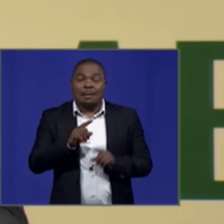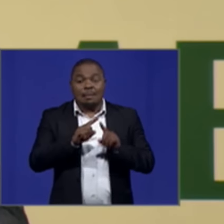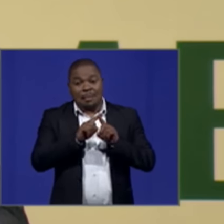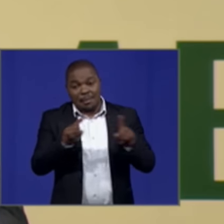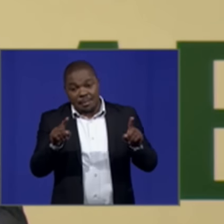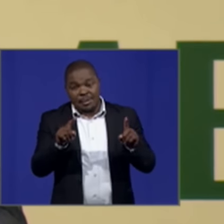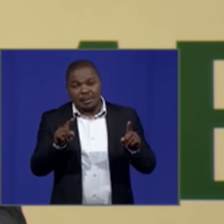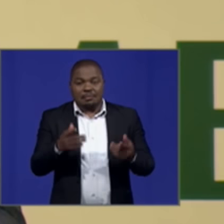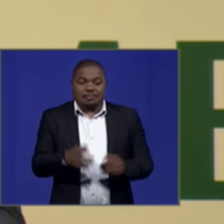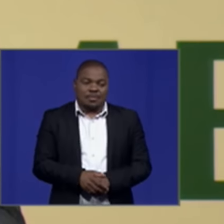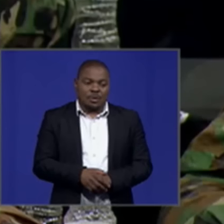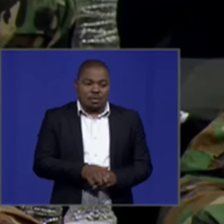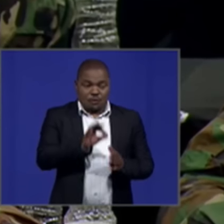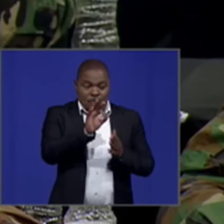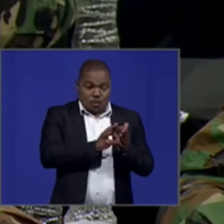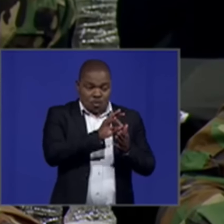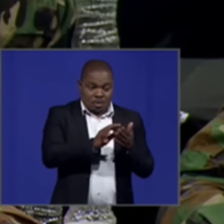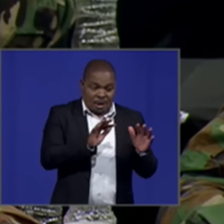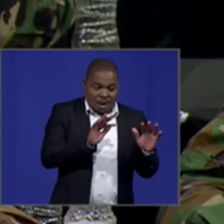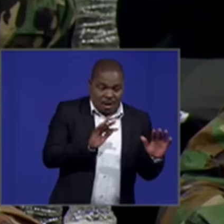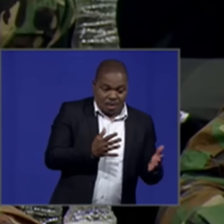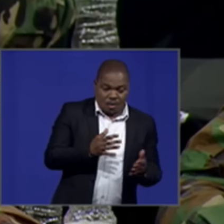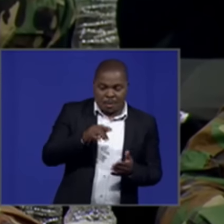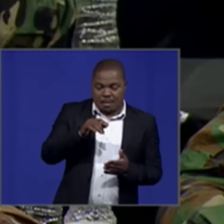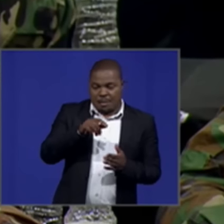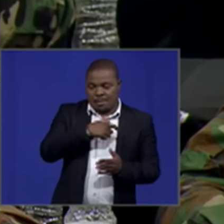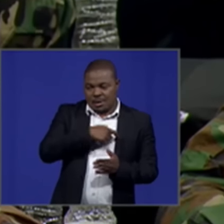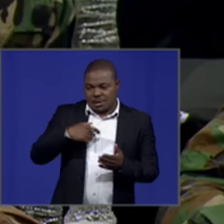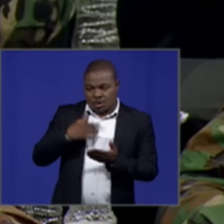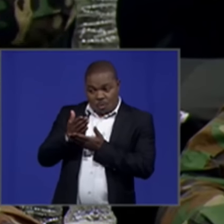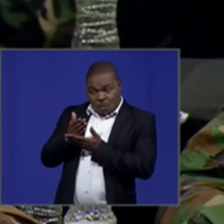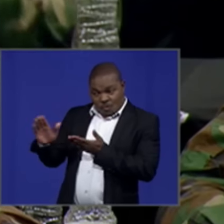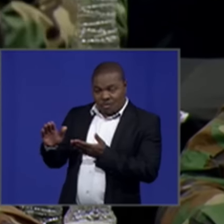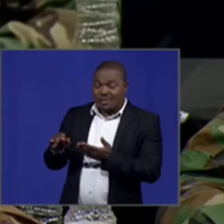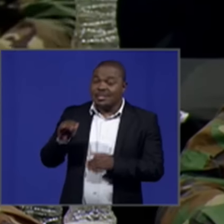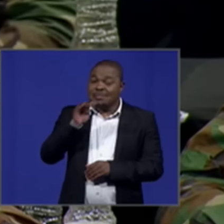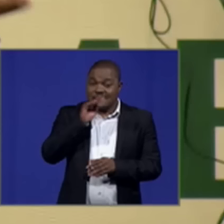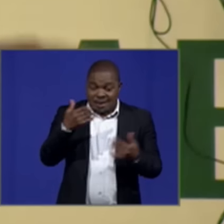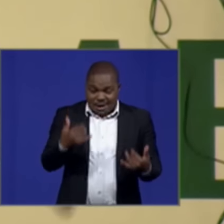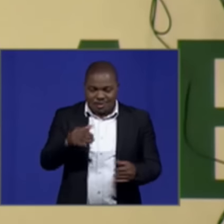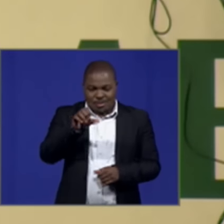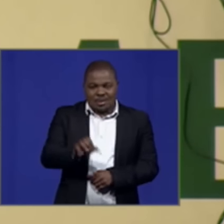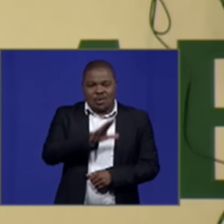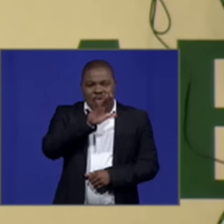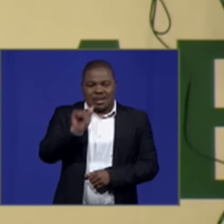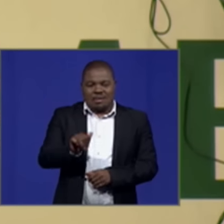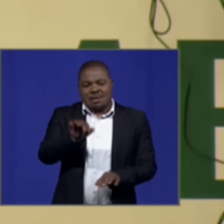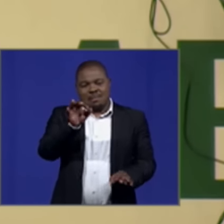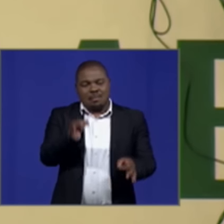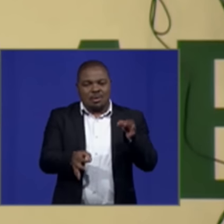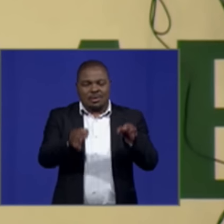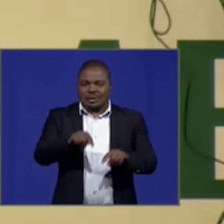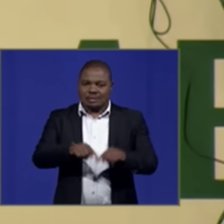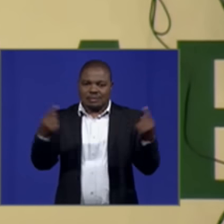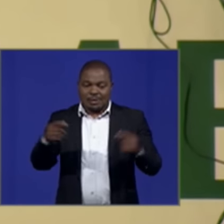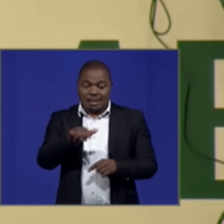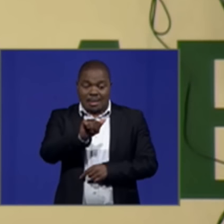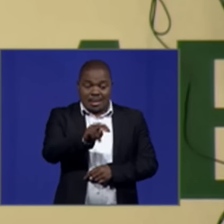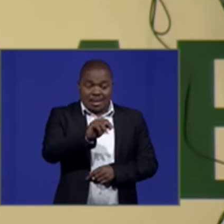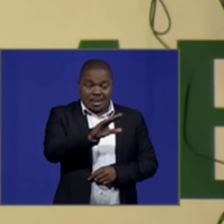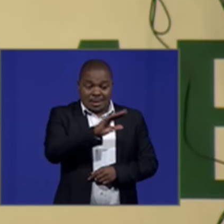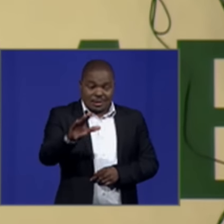voutiwa gape mo tsamaisong ya go beela mo presidente kwa thoko go tla ka nako e maemo a sepolotiki a farologaneng mo ANC